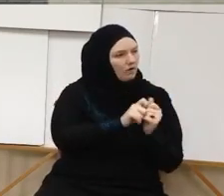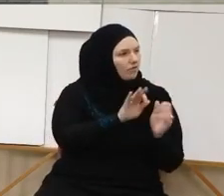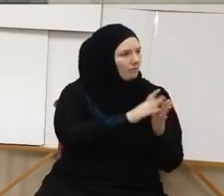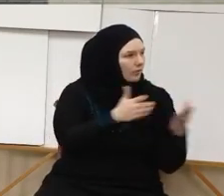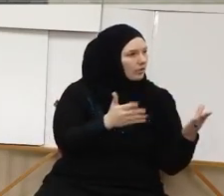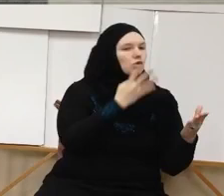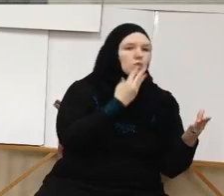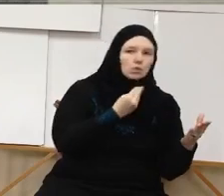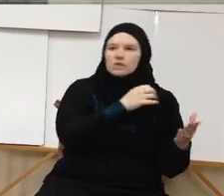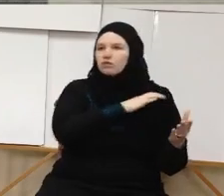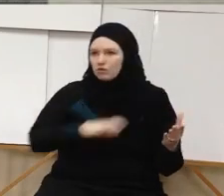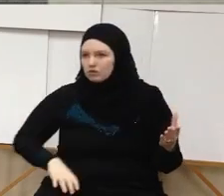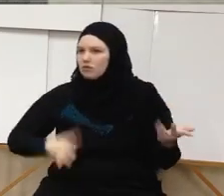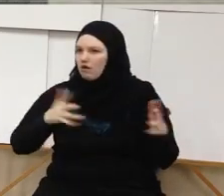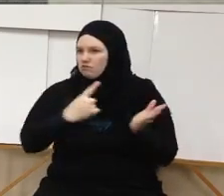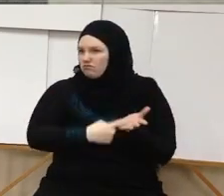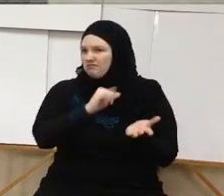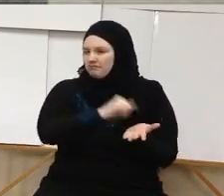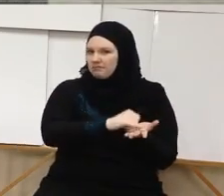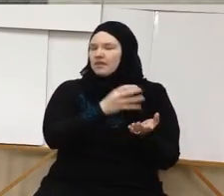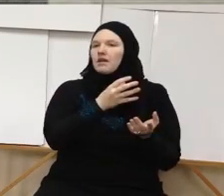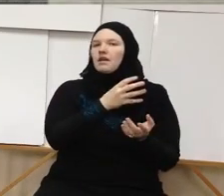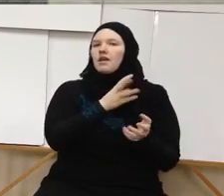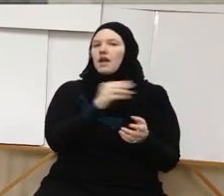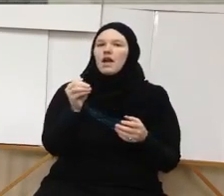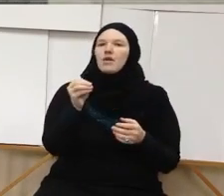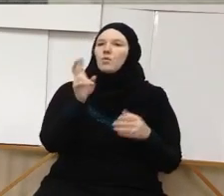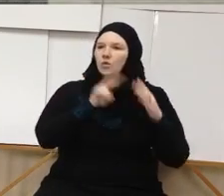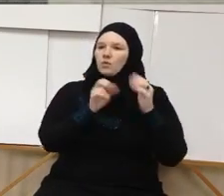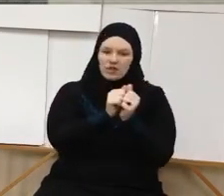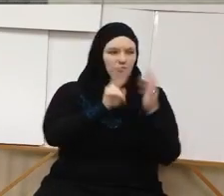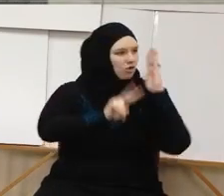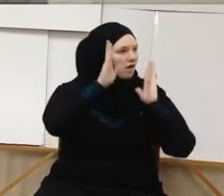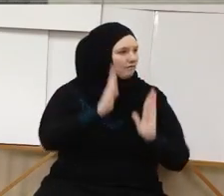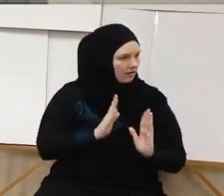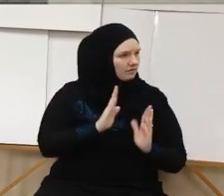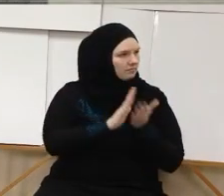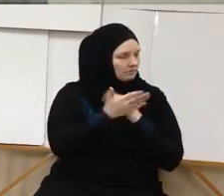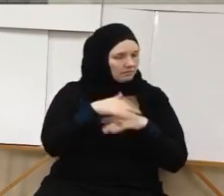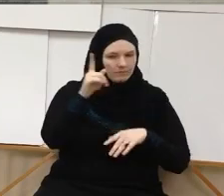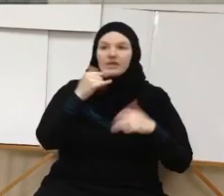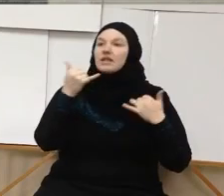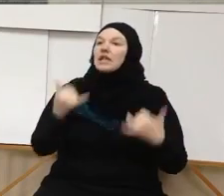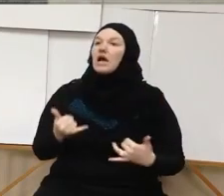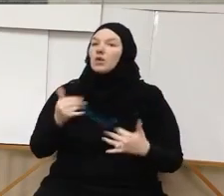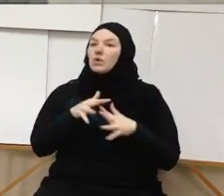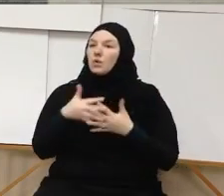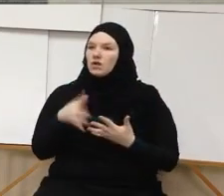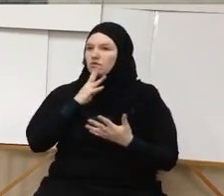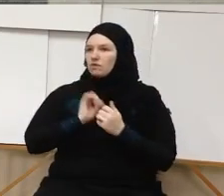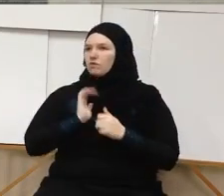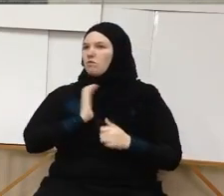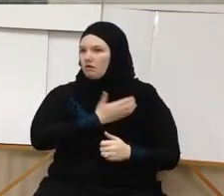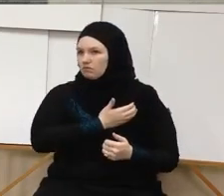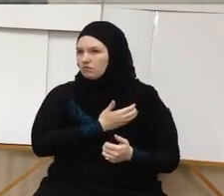the Jews and Christians, and generally with the Prophet sallallahu alaihi wasallam. Now the Quran talks to us,